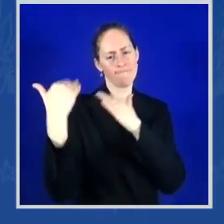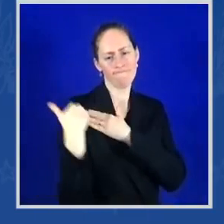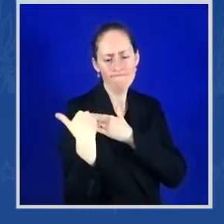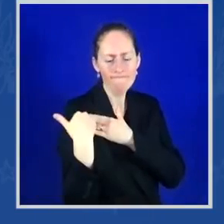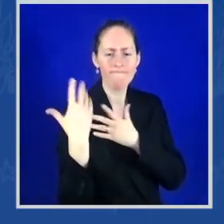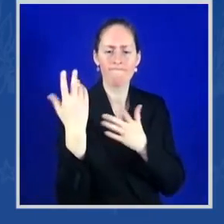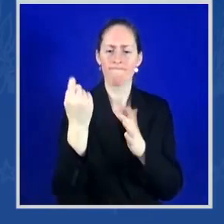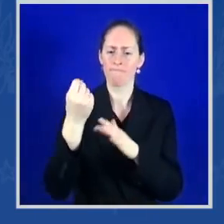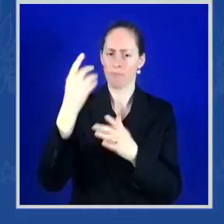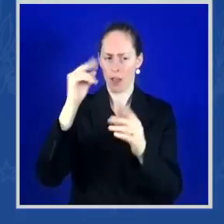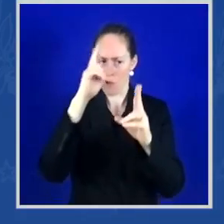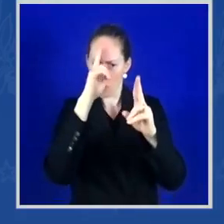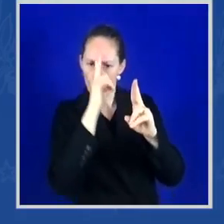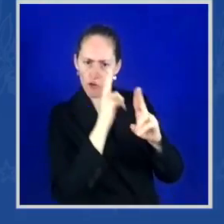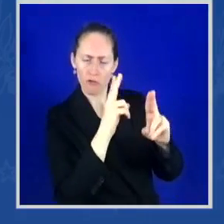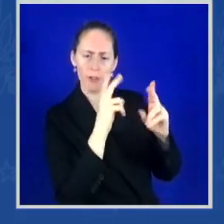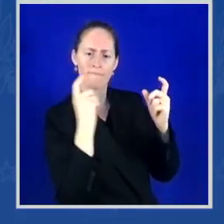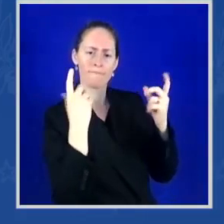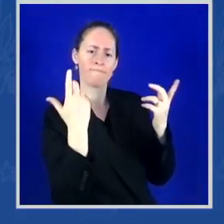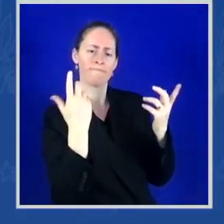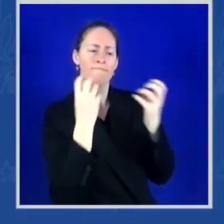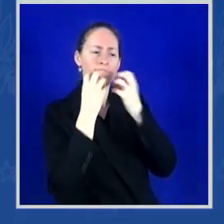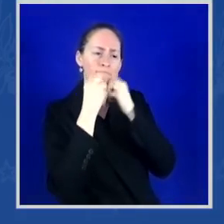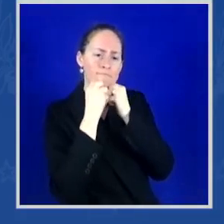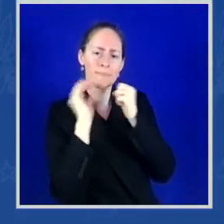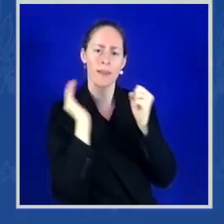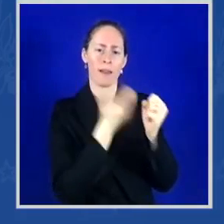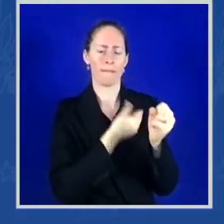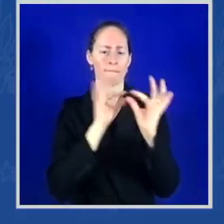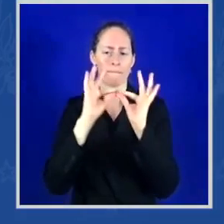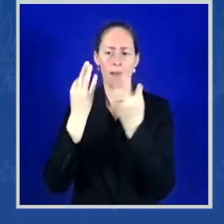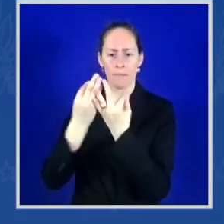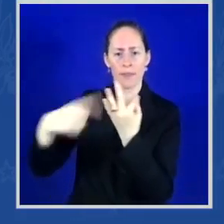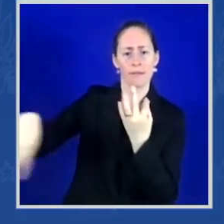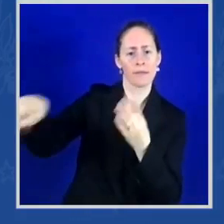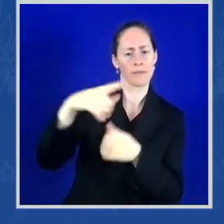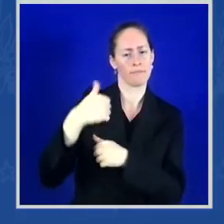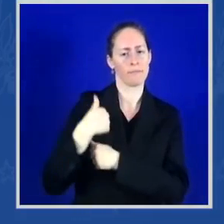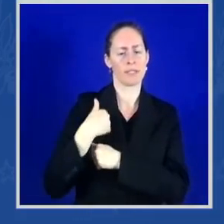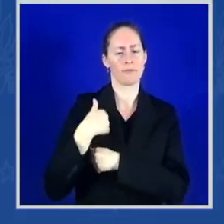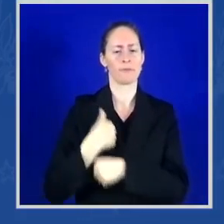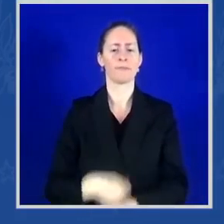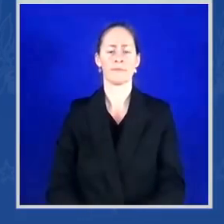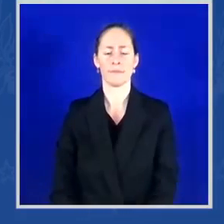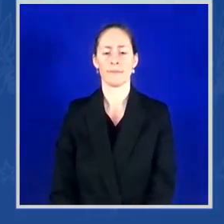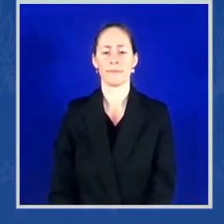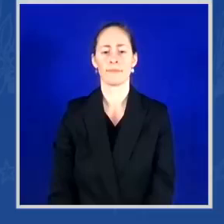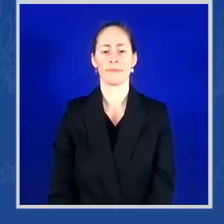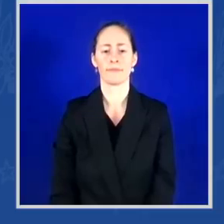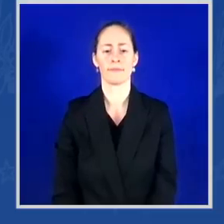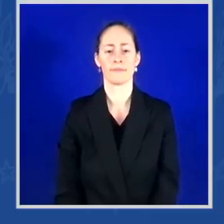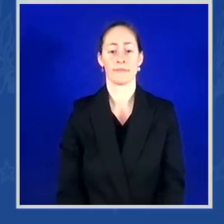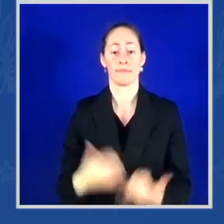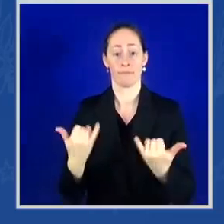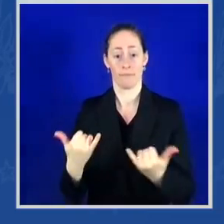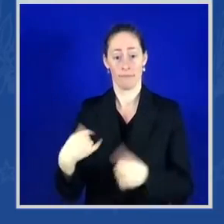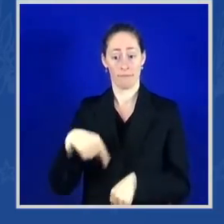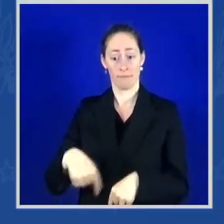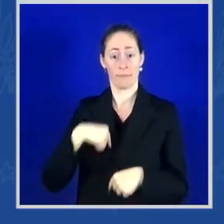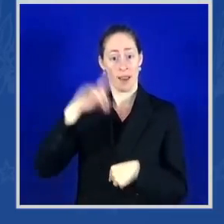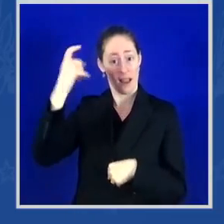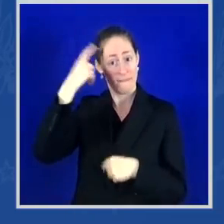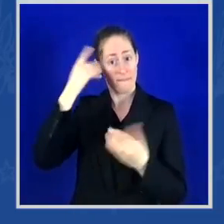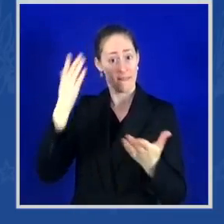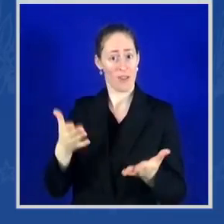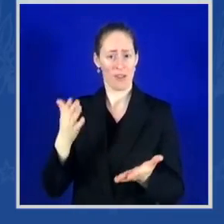I've had some great privileges as governor, but no more important than this one. And it's